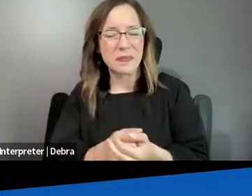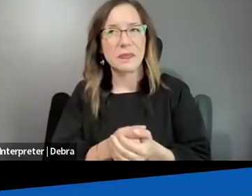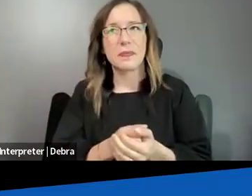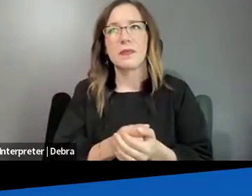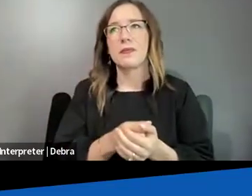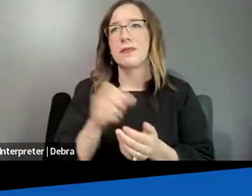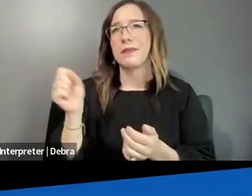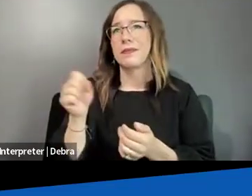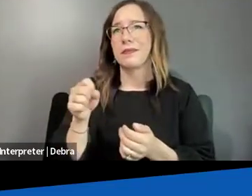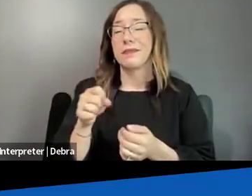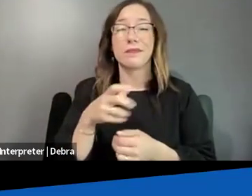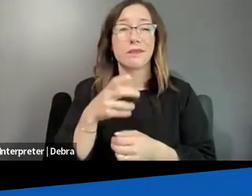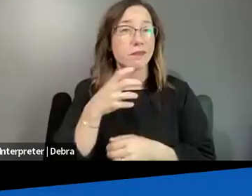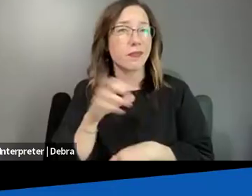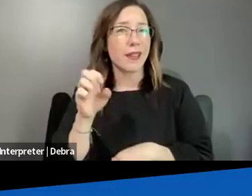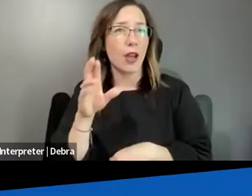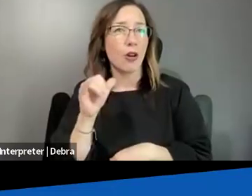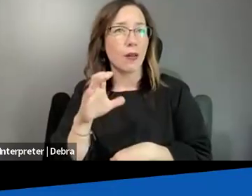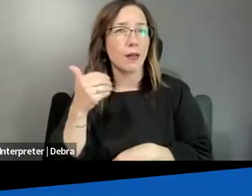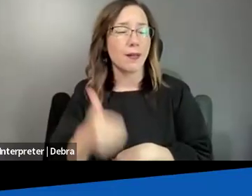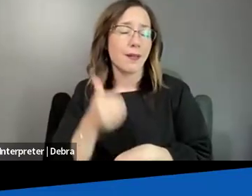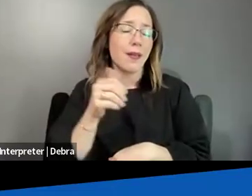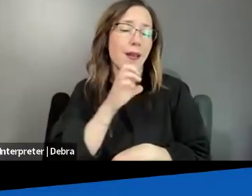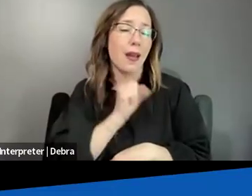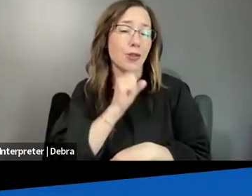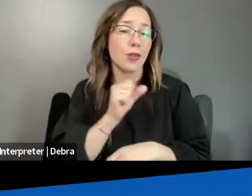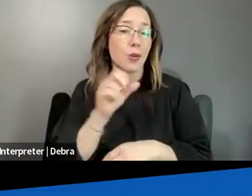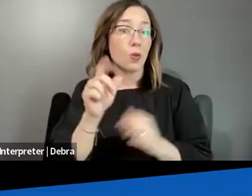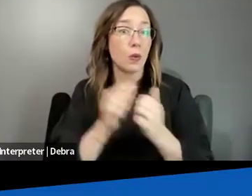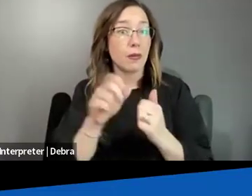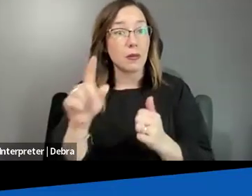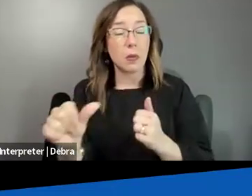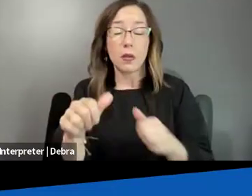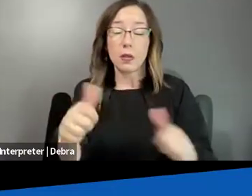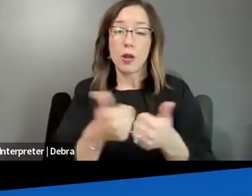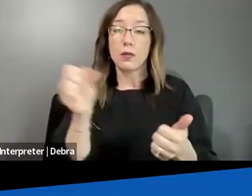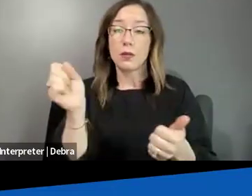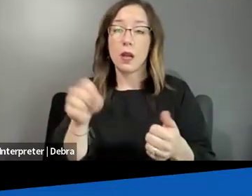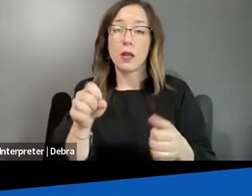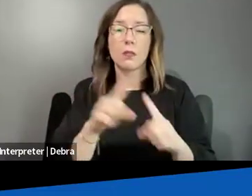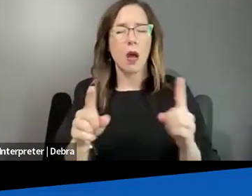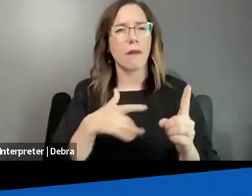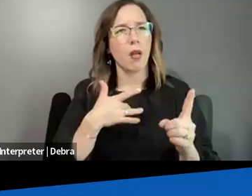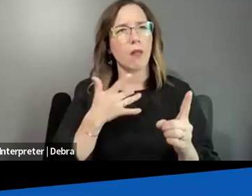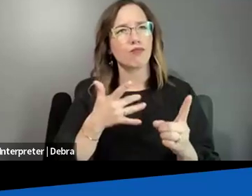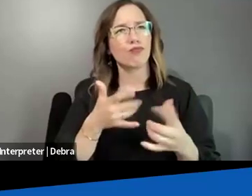Yeah, aging with disability, it can be challenging, but it also can be